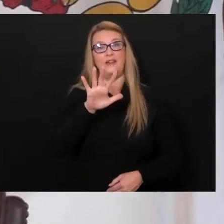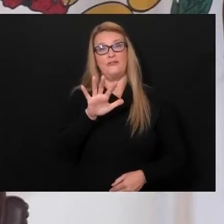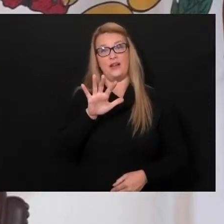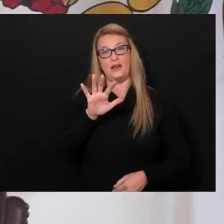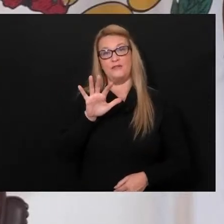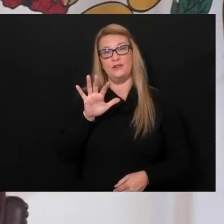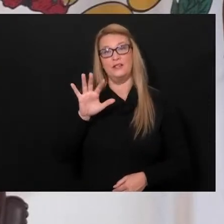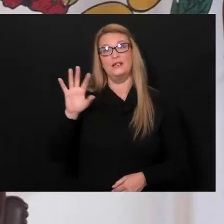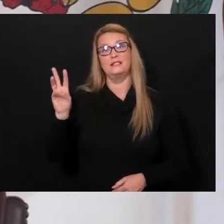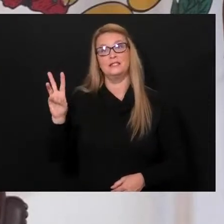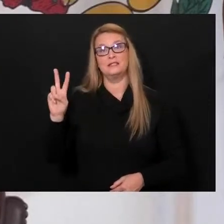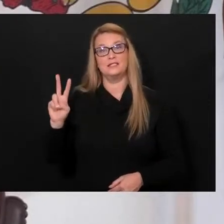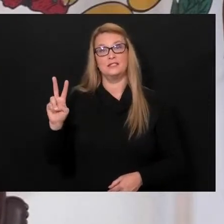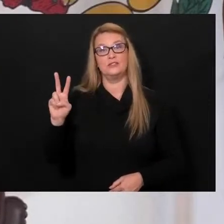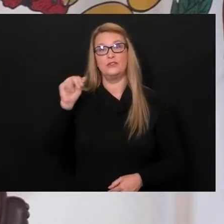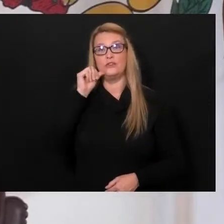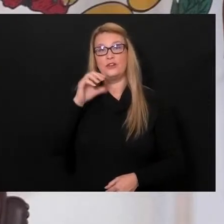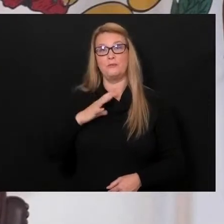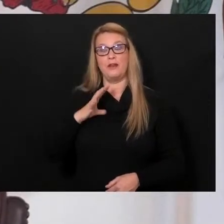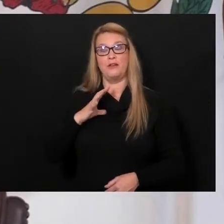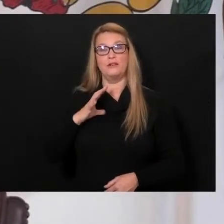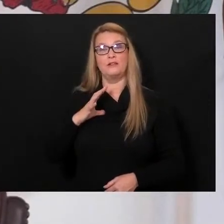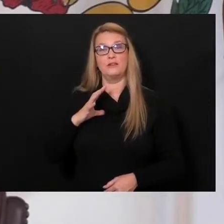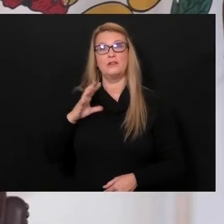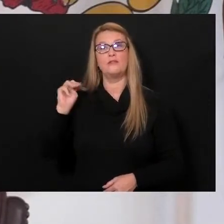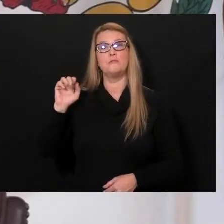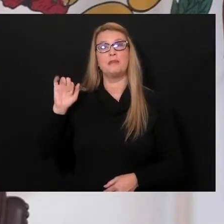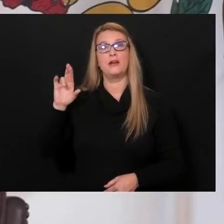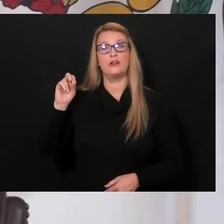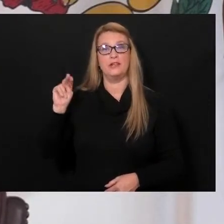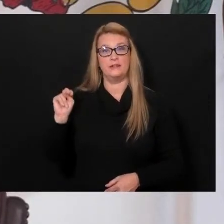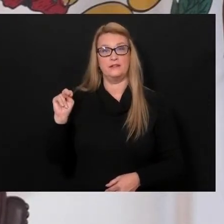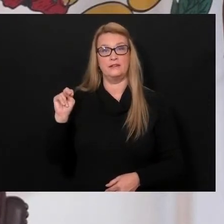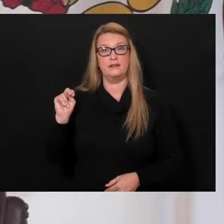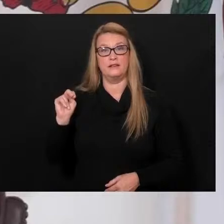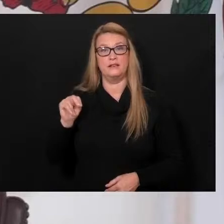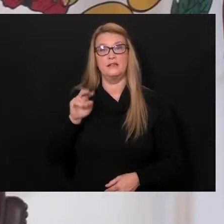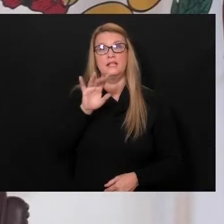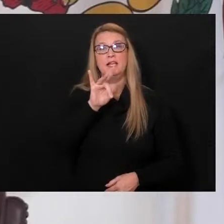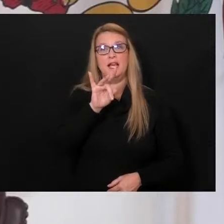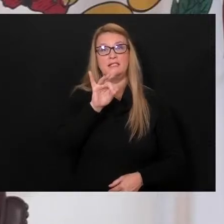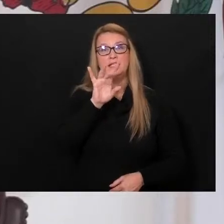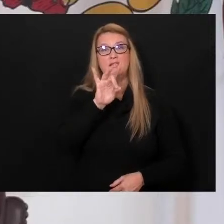death is a 62-year-old female from Marion County. Our